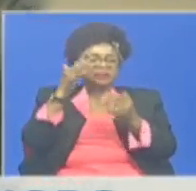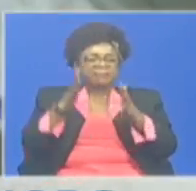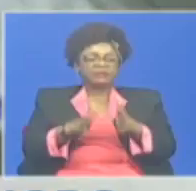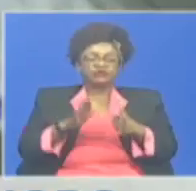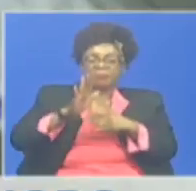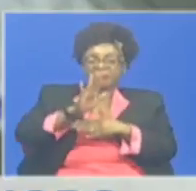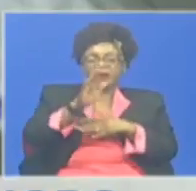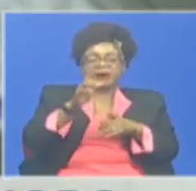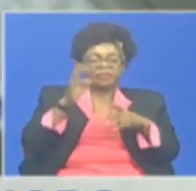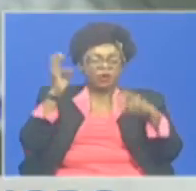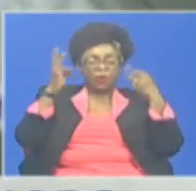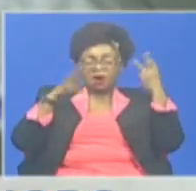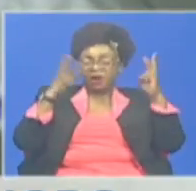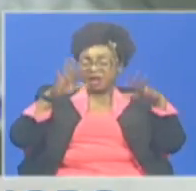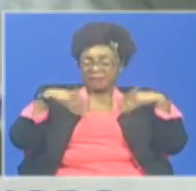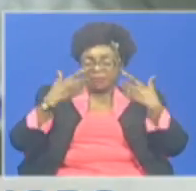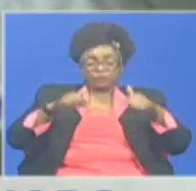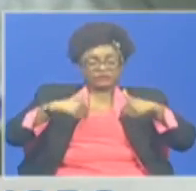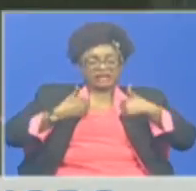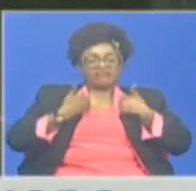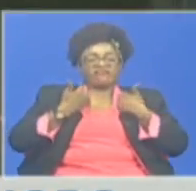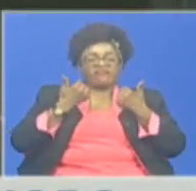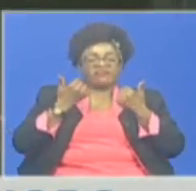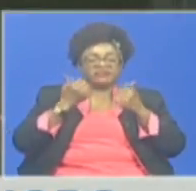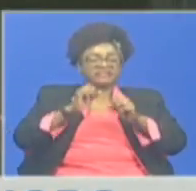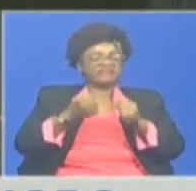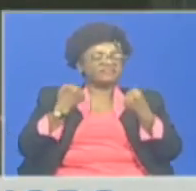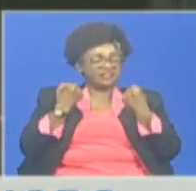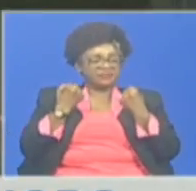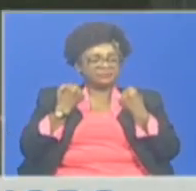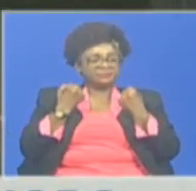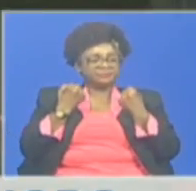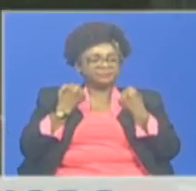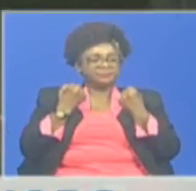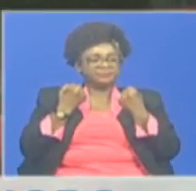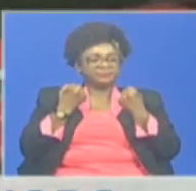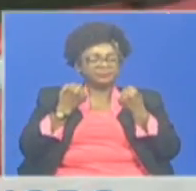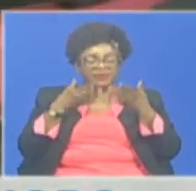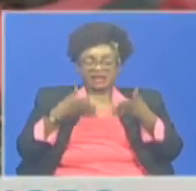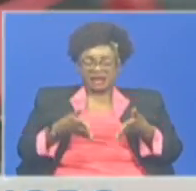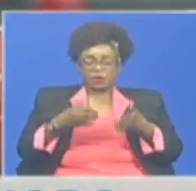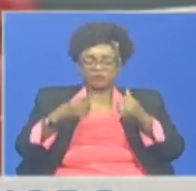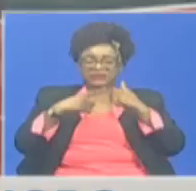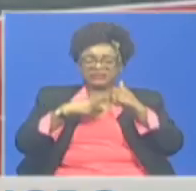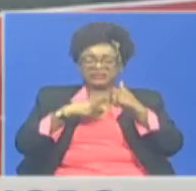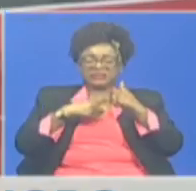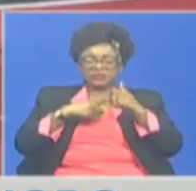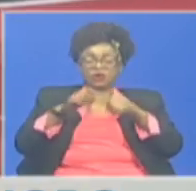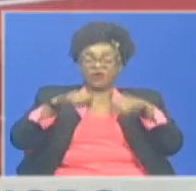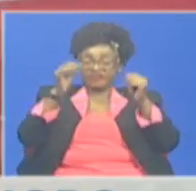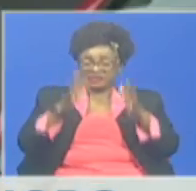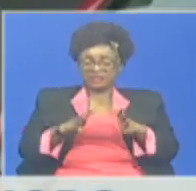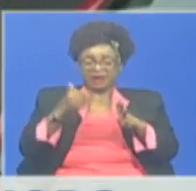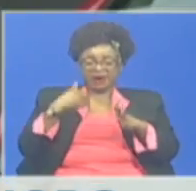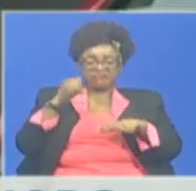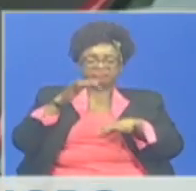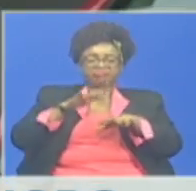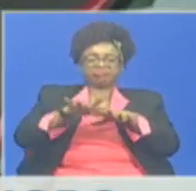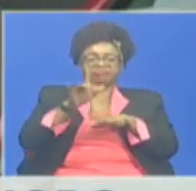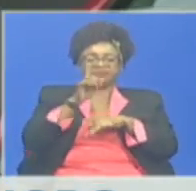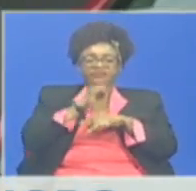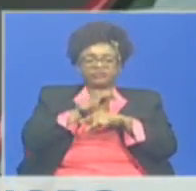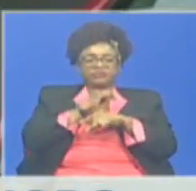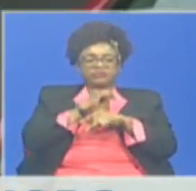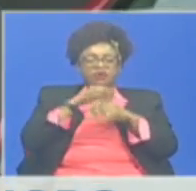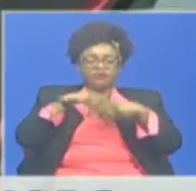about their own personal safety. So far, 6 clinical officers have been infected with COVID-19 in Kenya. According to the Kenya